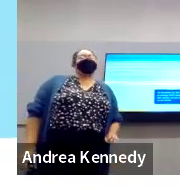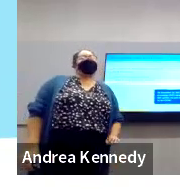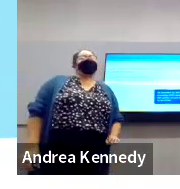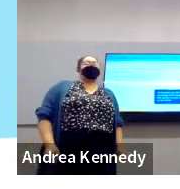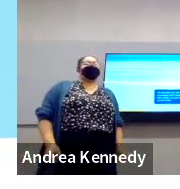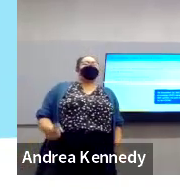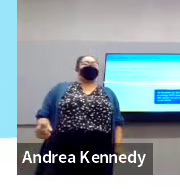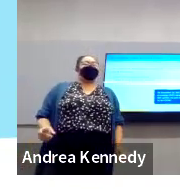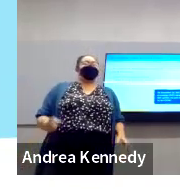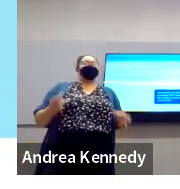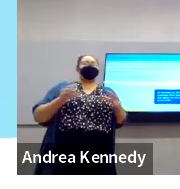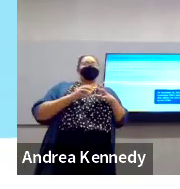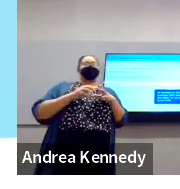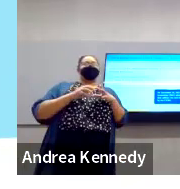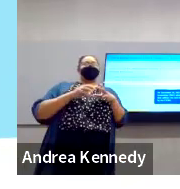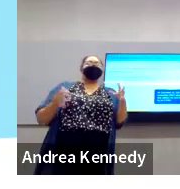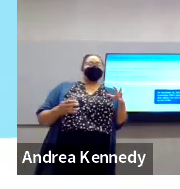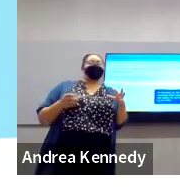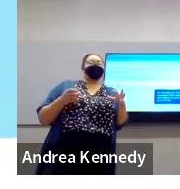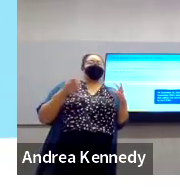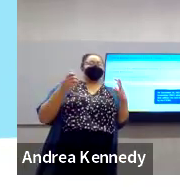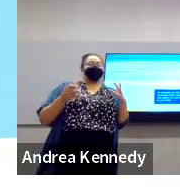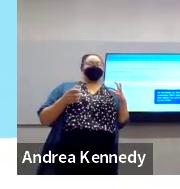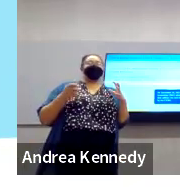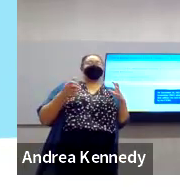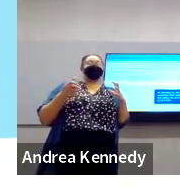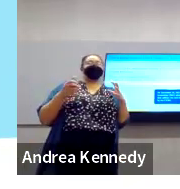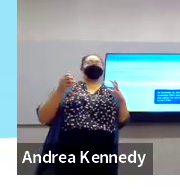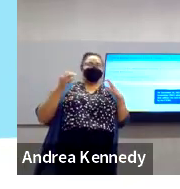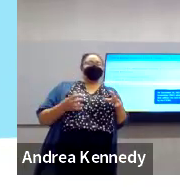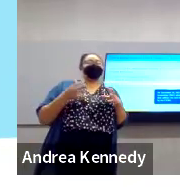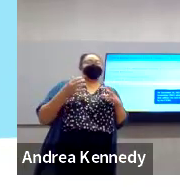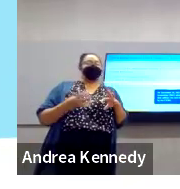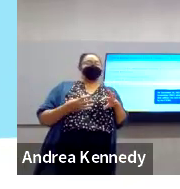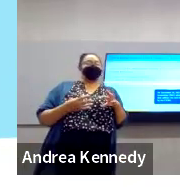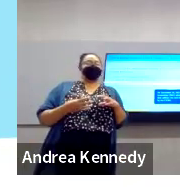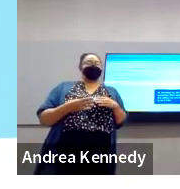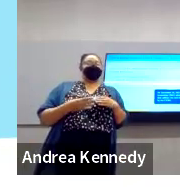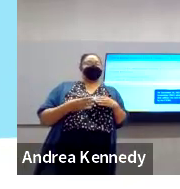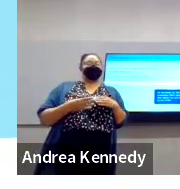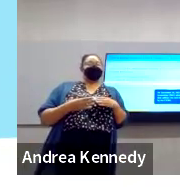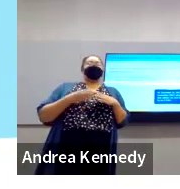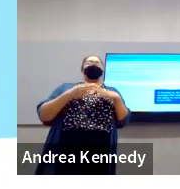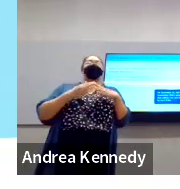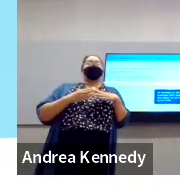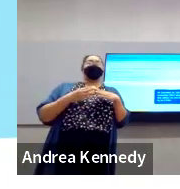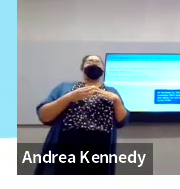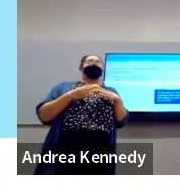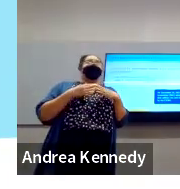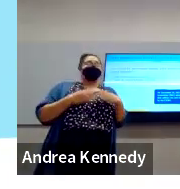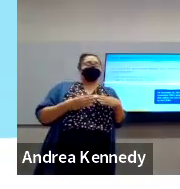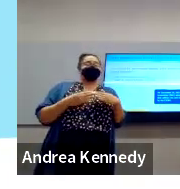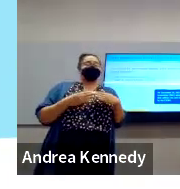Okay, so under the CSFRA, the definition of rent includes utilities and